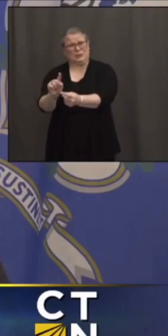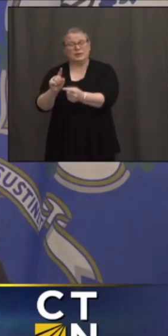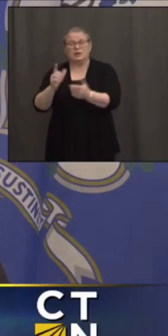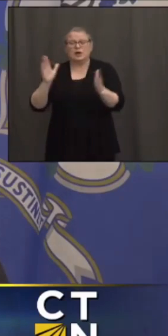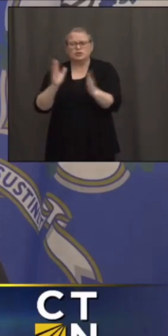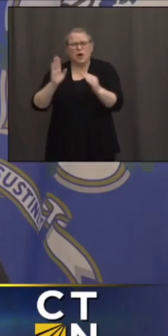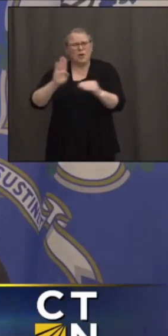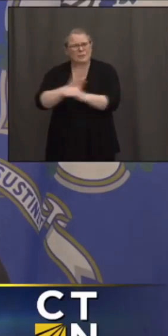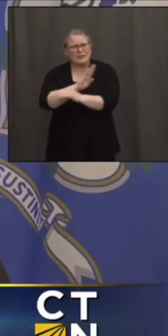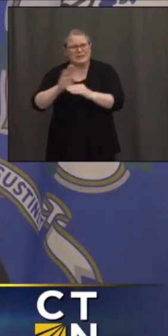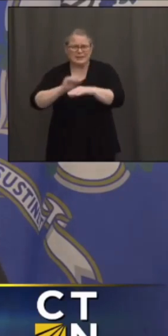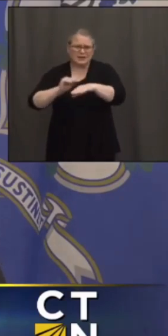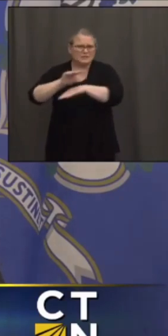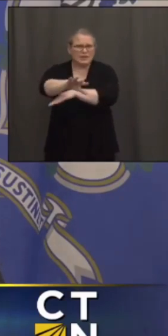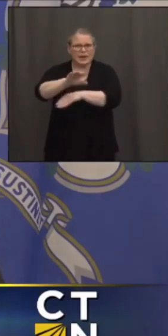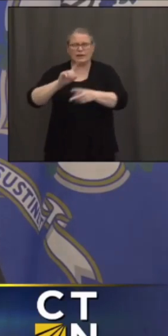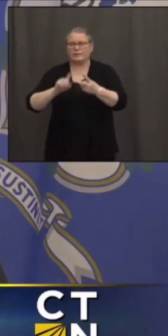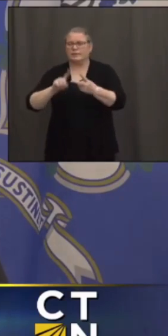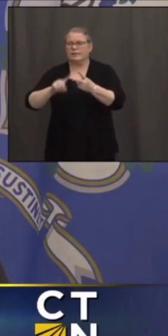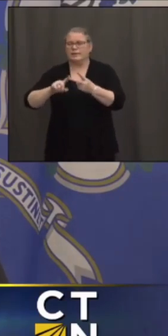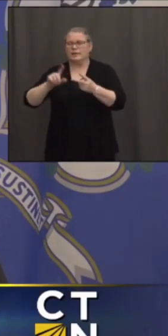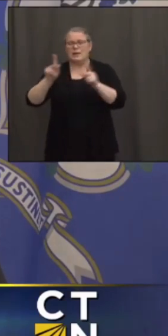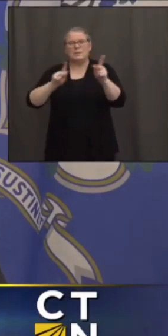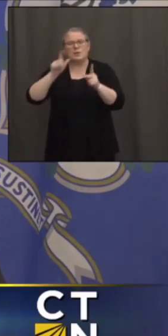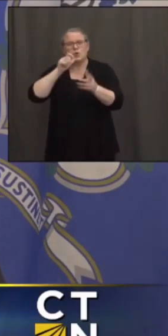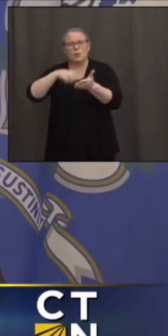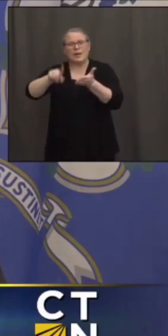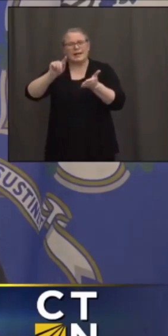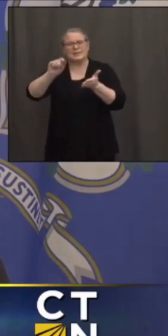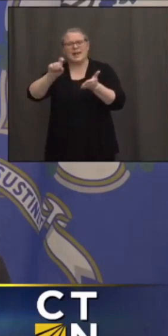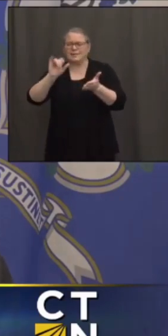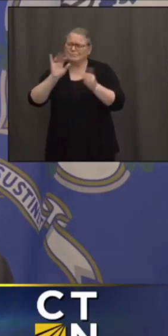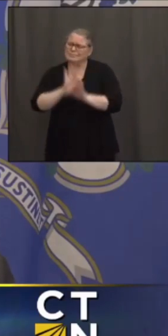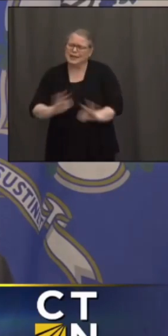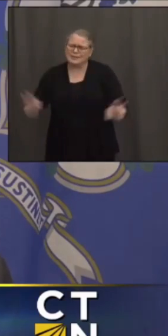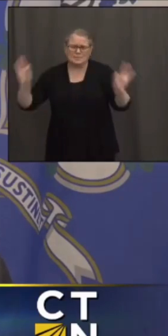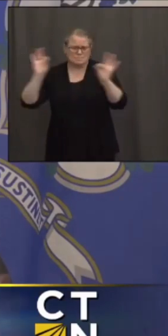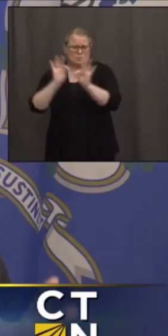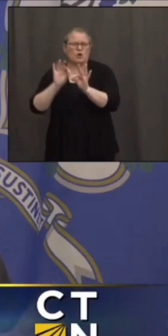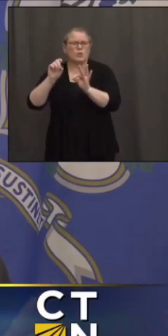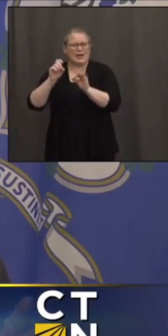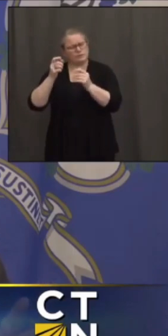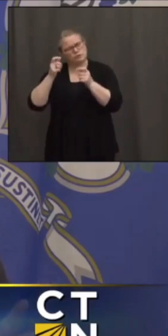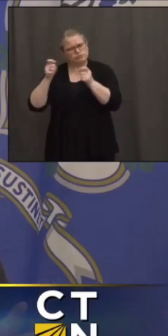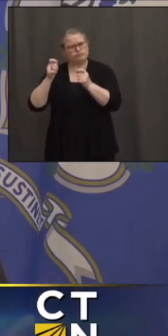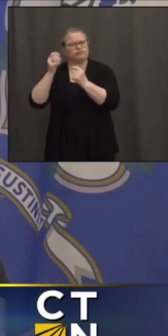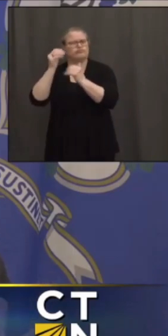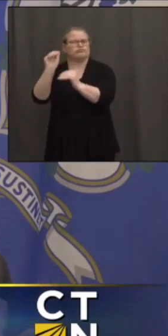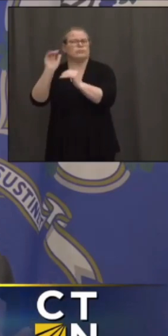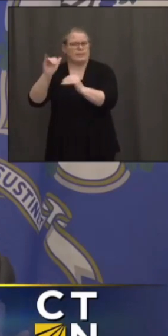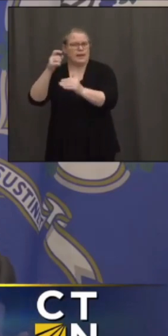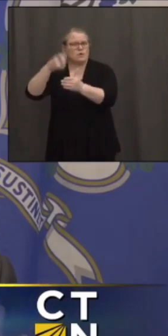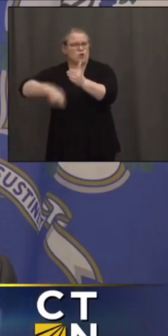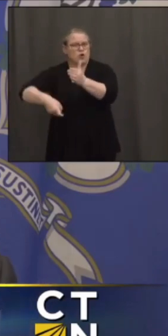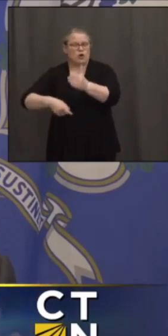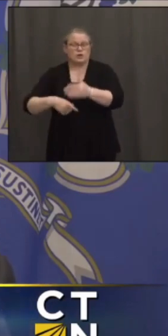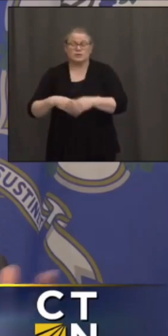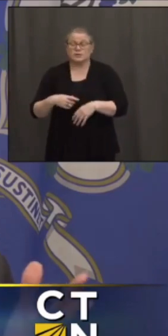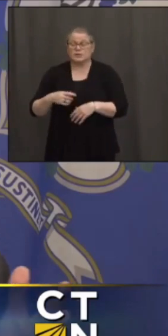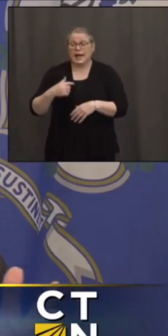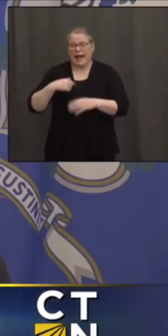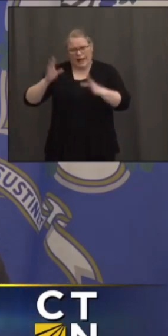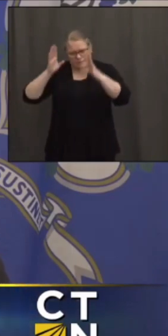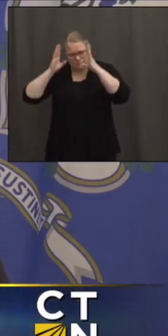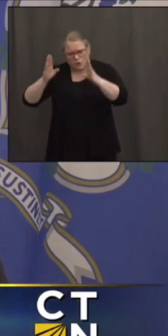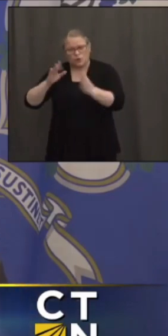taxpayers of the state of Connecticut. So that's absolutely vital. As you know, I've really focused on the increasing costs